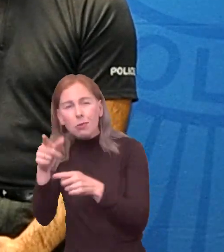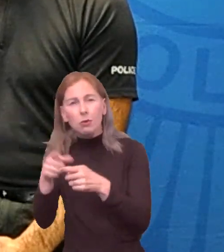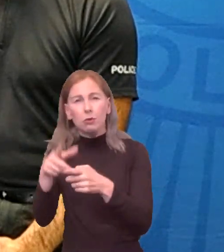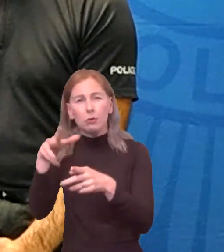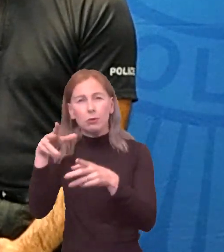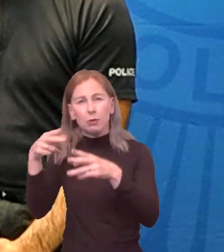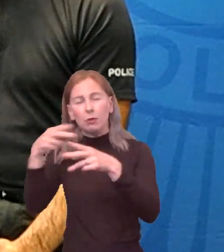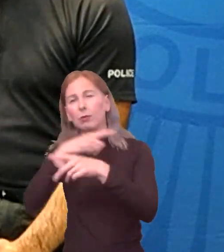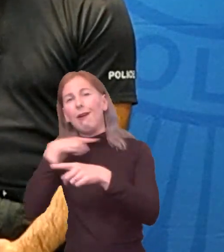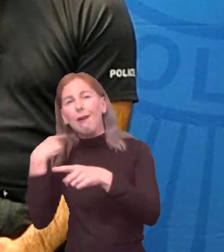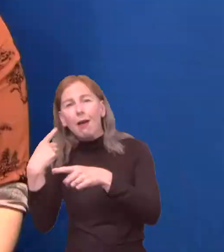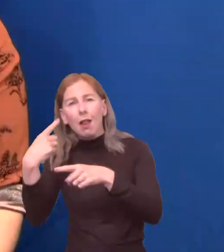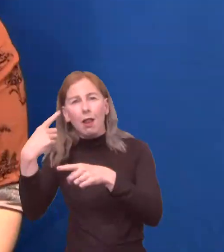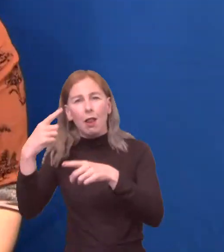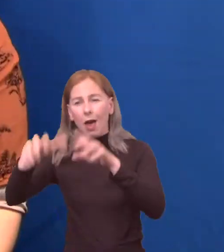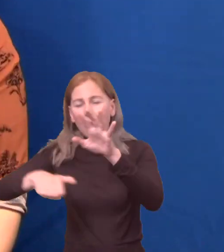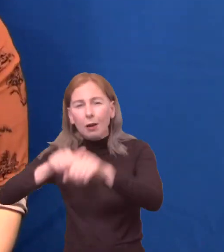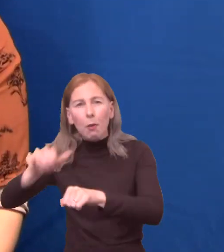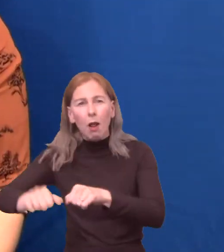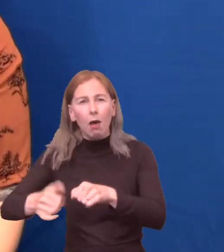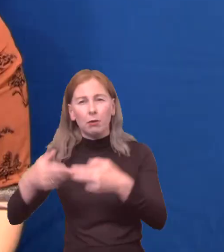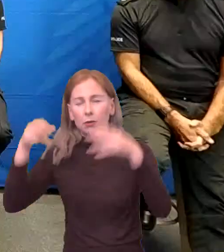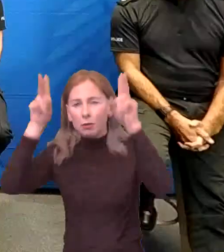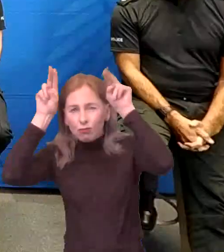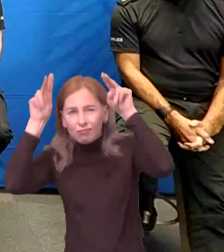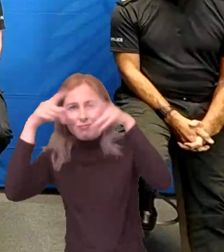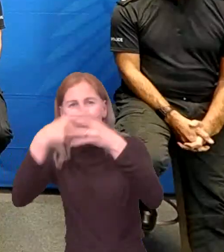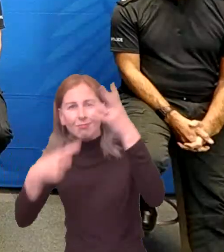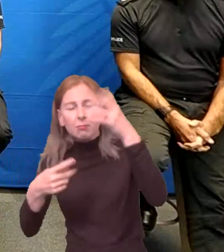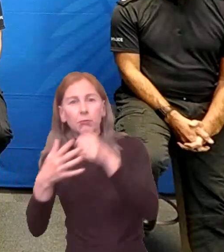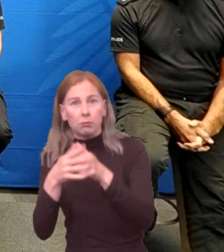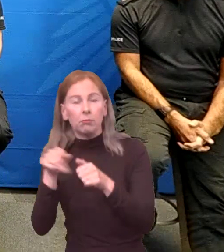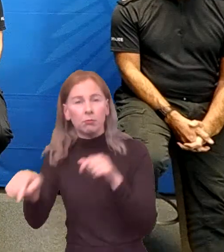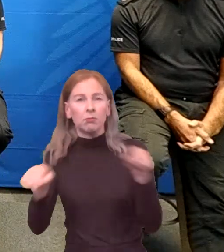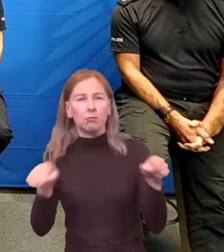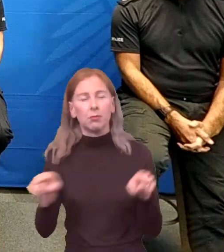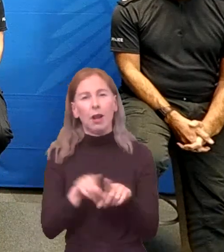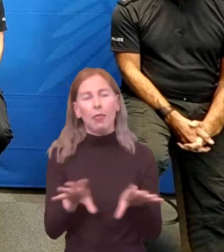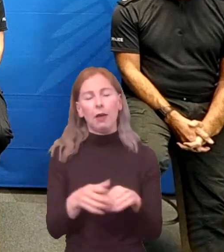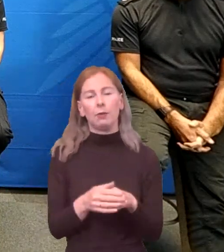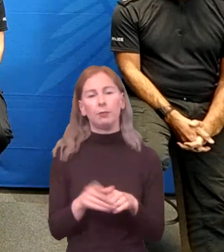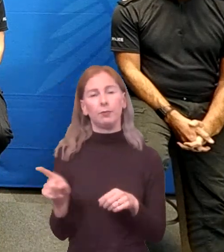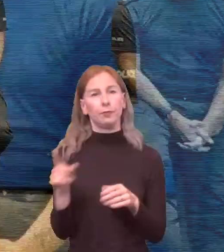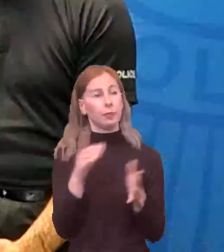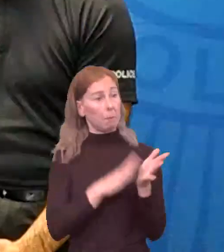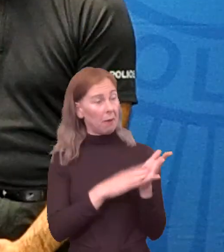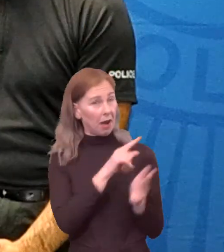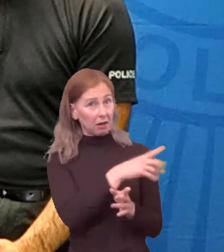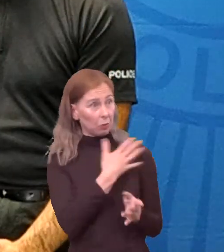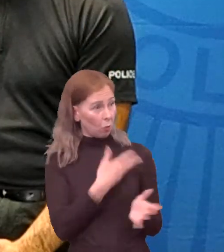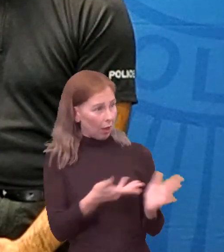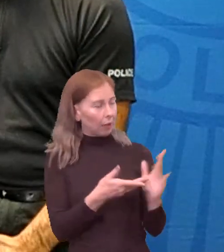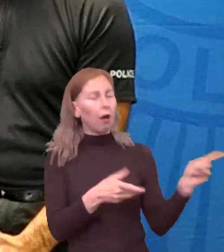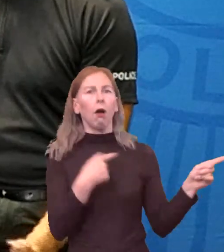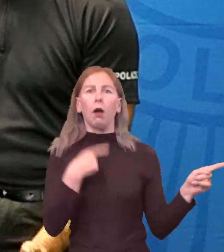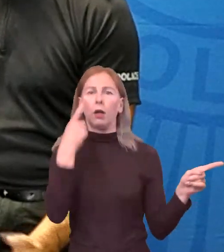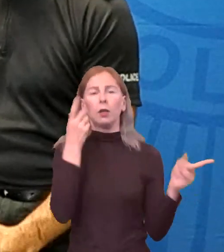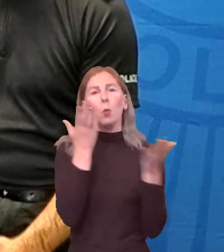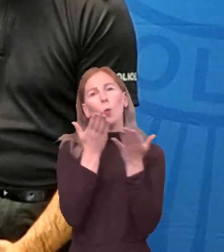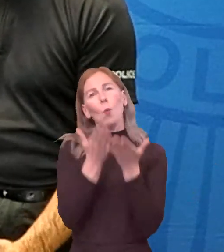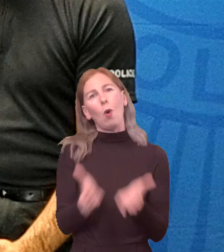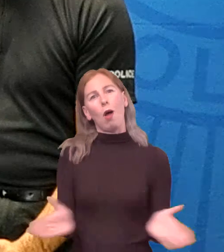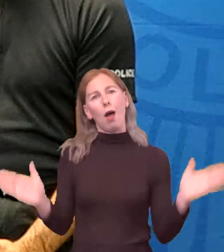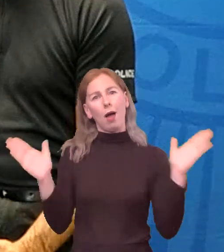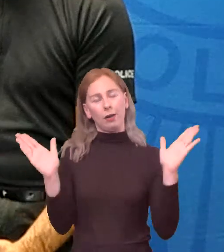things like that. Mike, do you have anything to add? Well, rural crime is wide and varied and will affect everybody